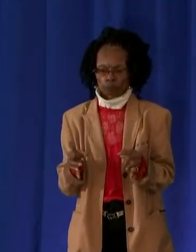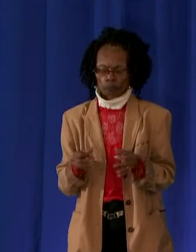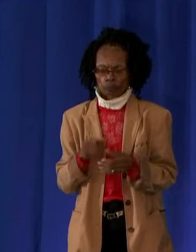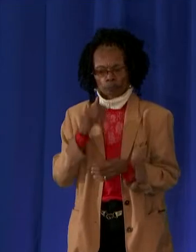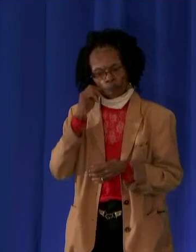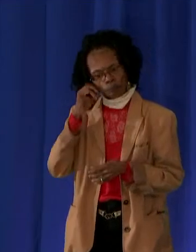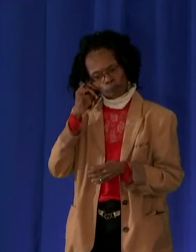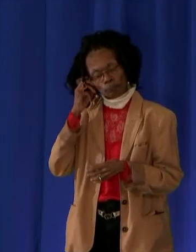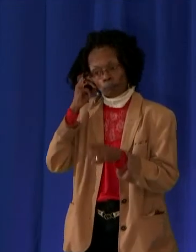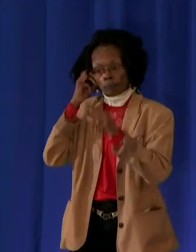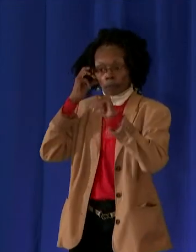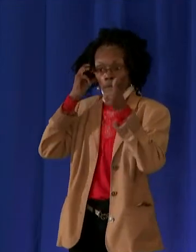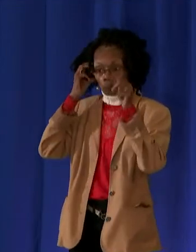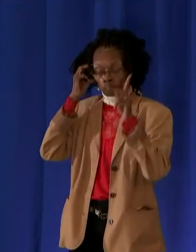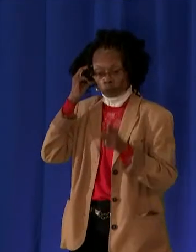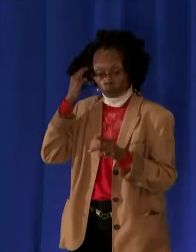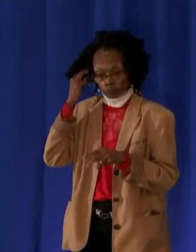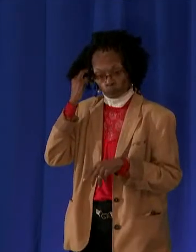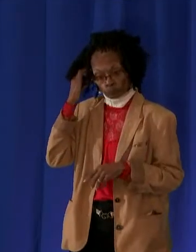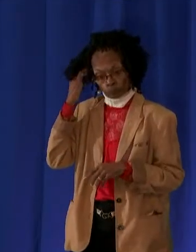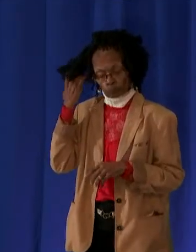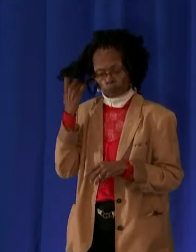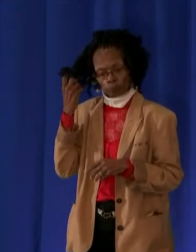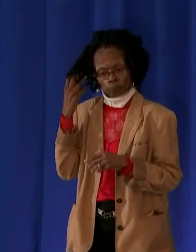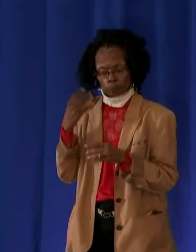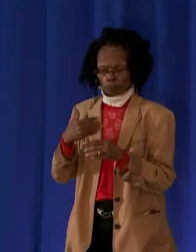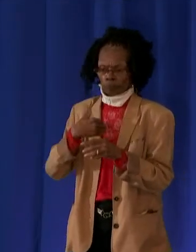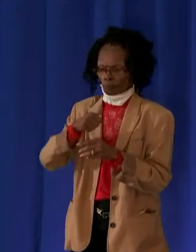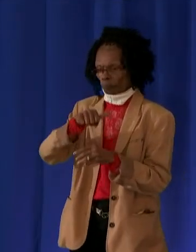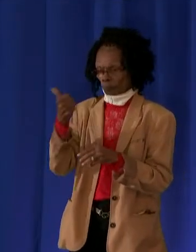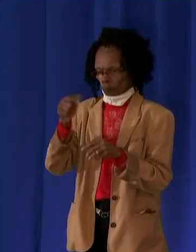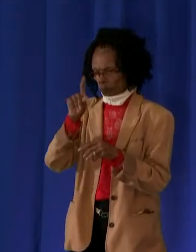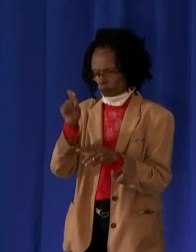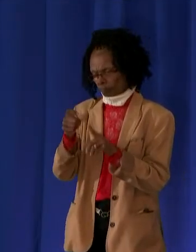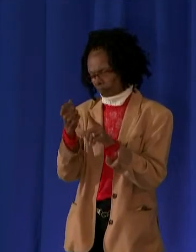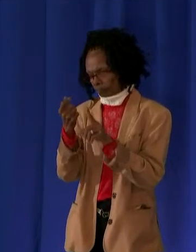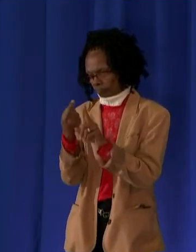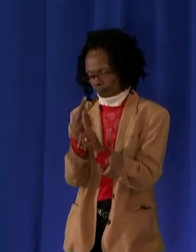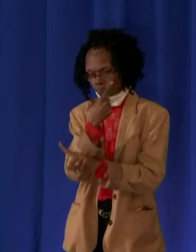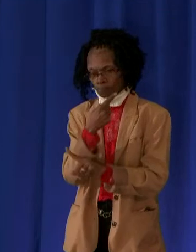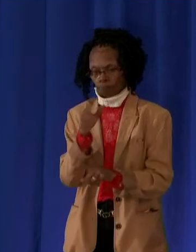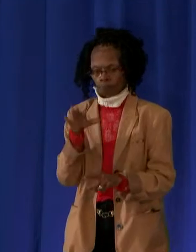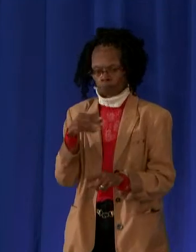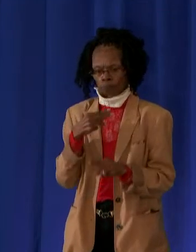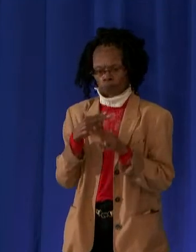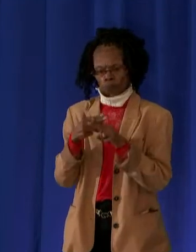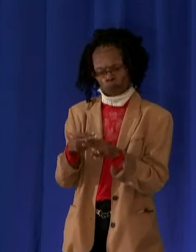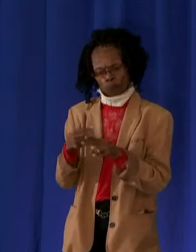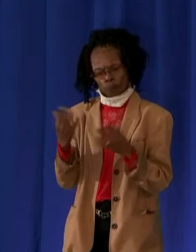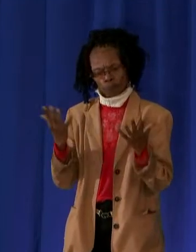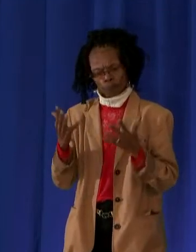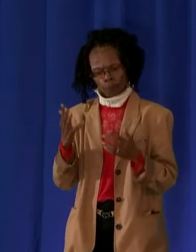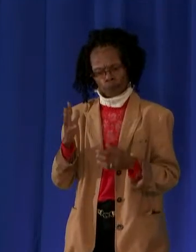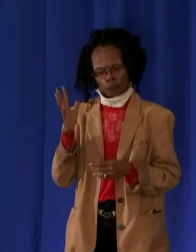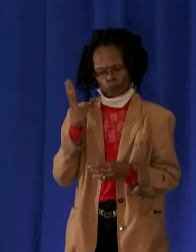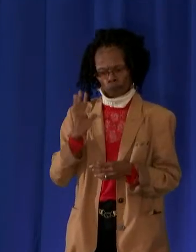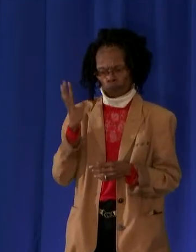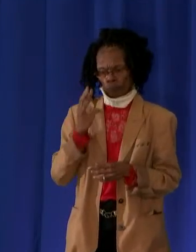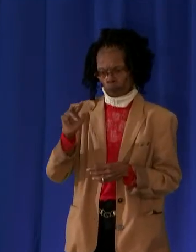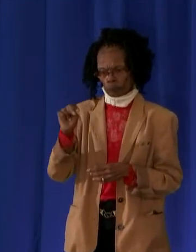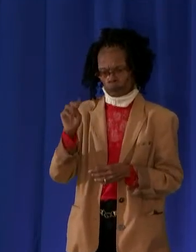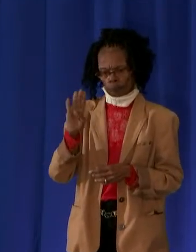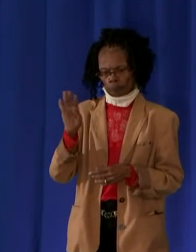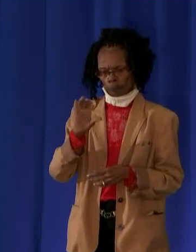Okay. Mayor Bowser, I have two just off topic for you. One, do you have any comment on former MPD Lieutenant Brett Parsons, who